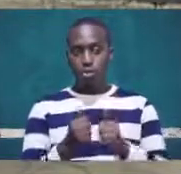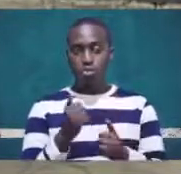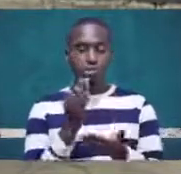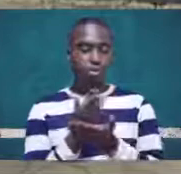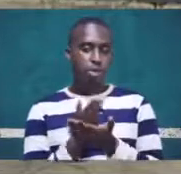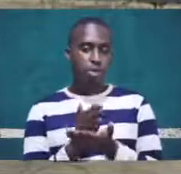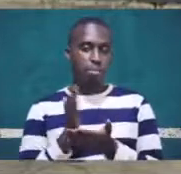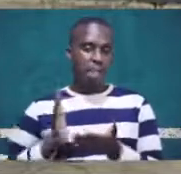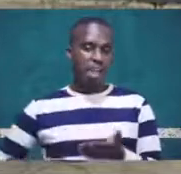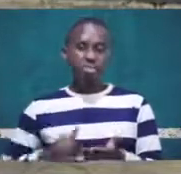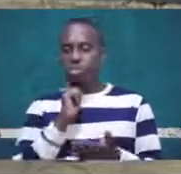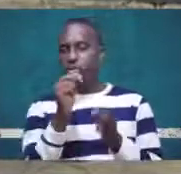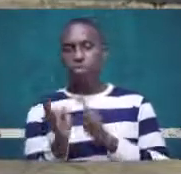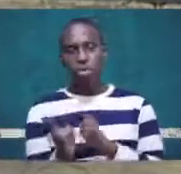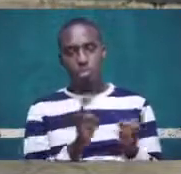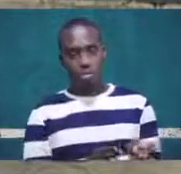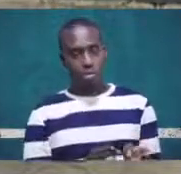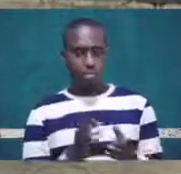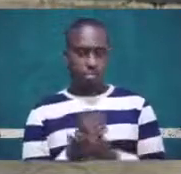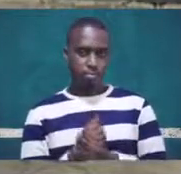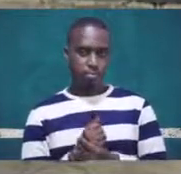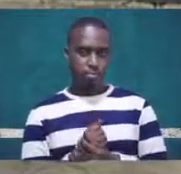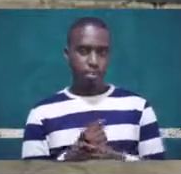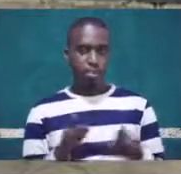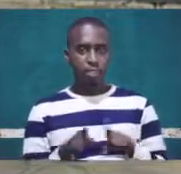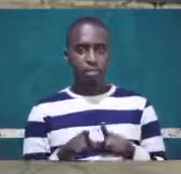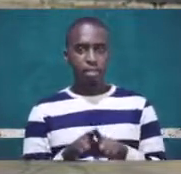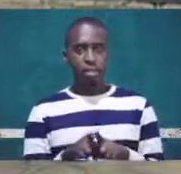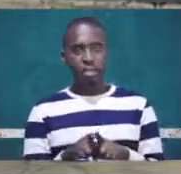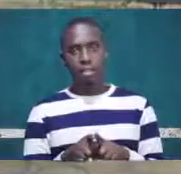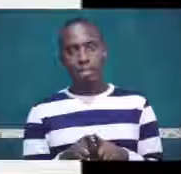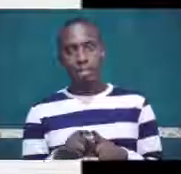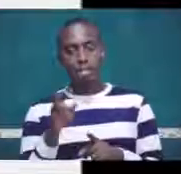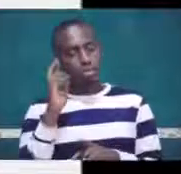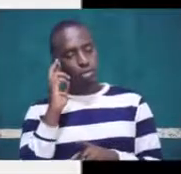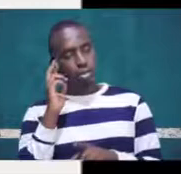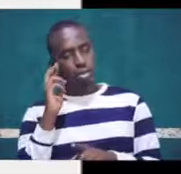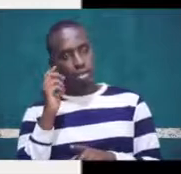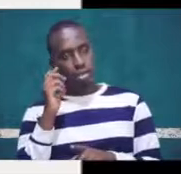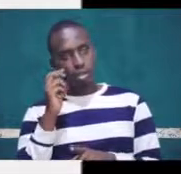abnormally. You see, it is an abnormal demand curve. It is a regressive demand curve.